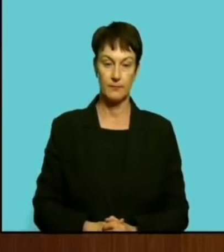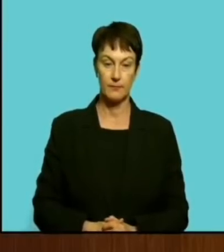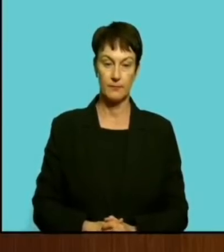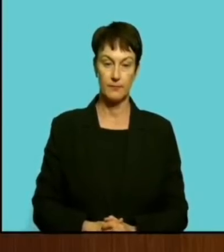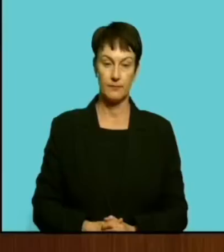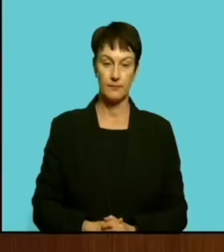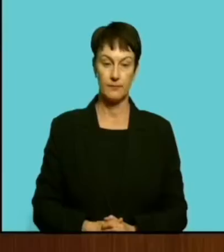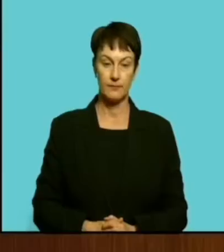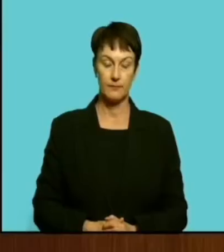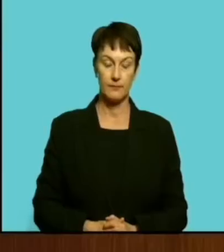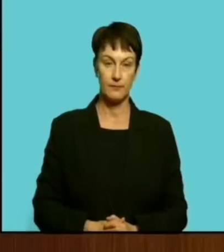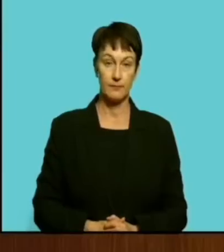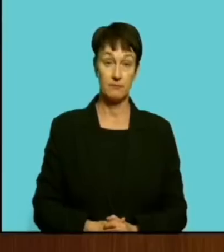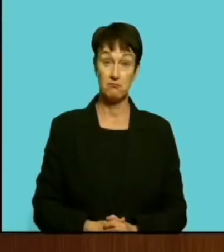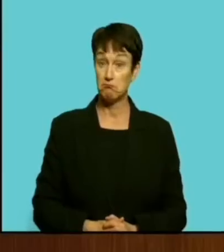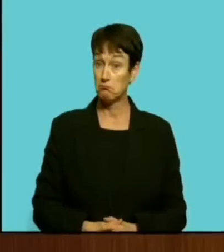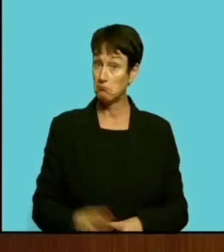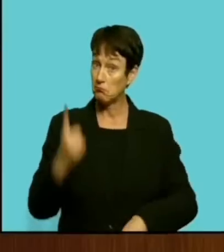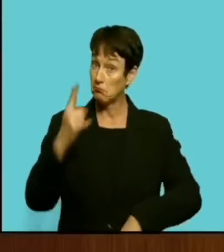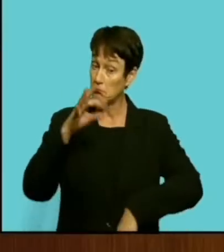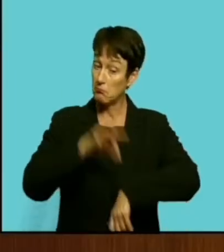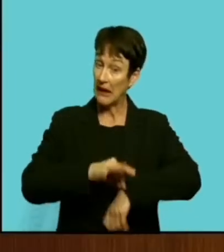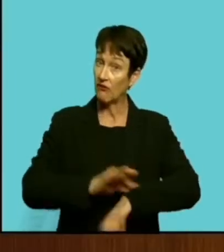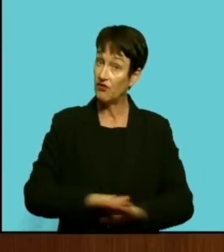I think the minute is done.